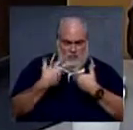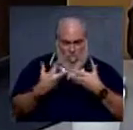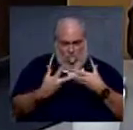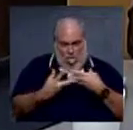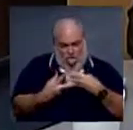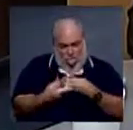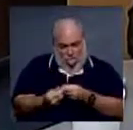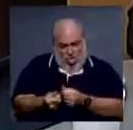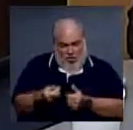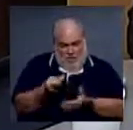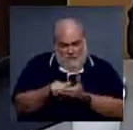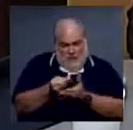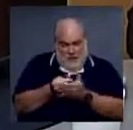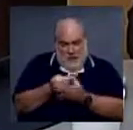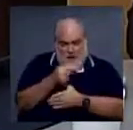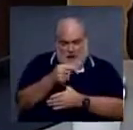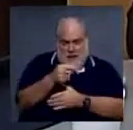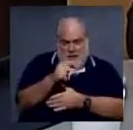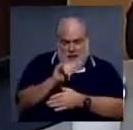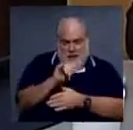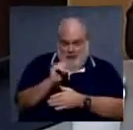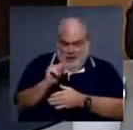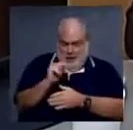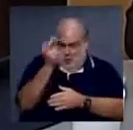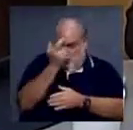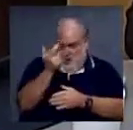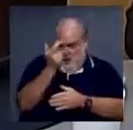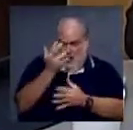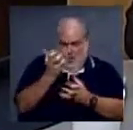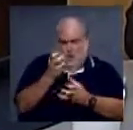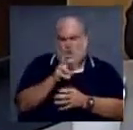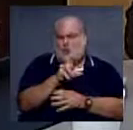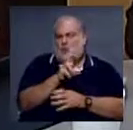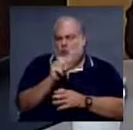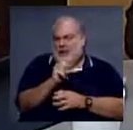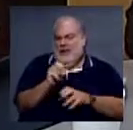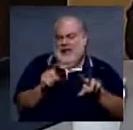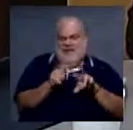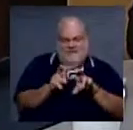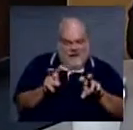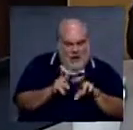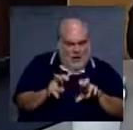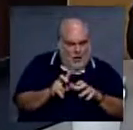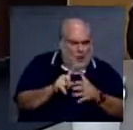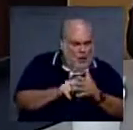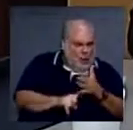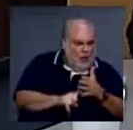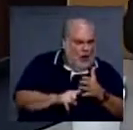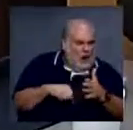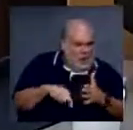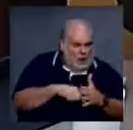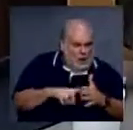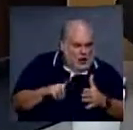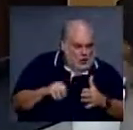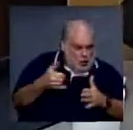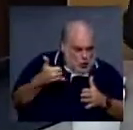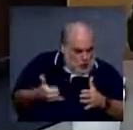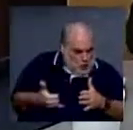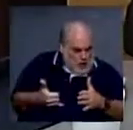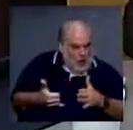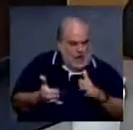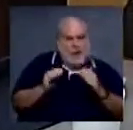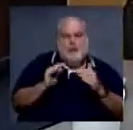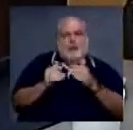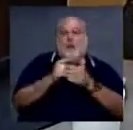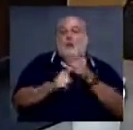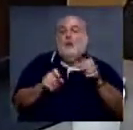PIT, and that's why I wanted the Youth Master Plan to reevaluate what we are doing, to see what can be done in addition to this, because